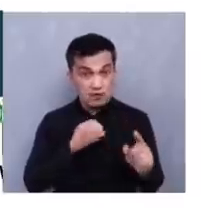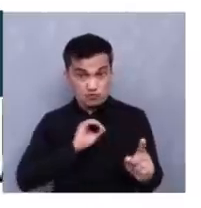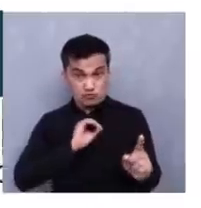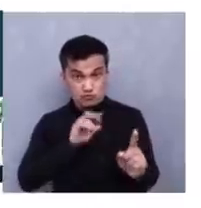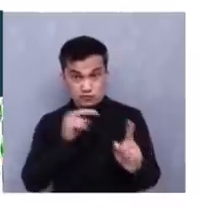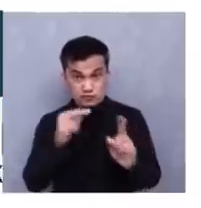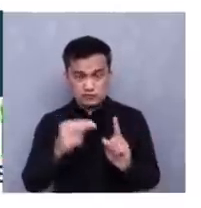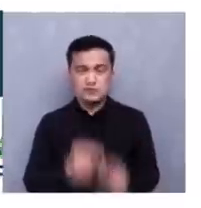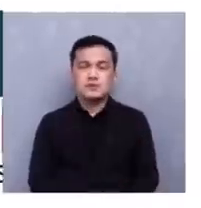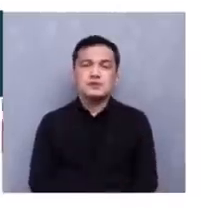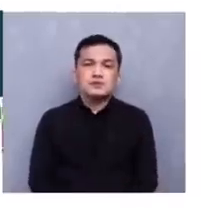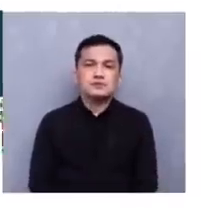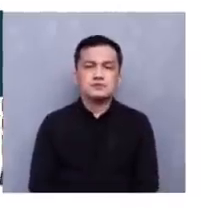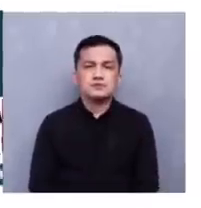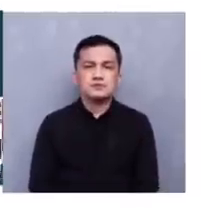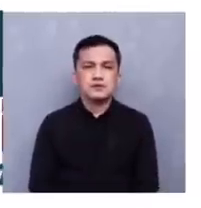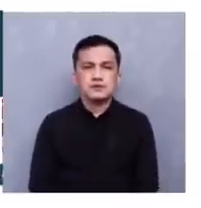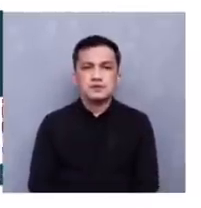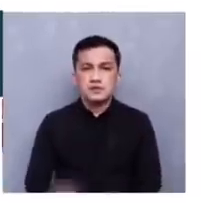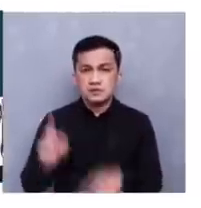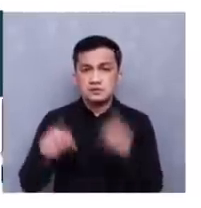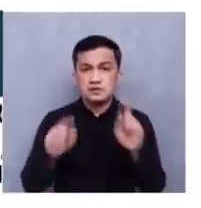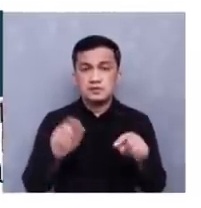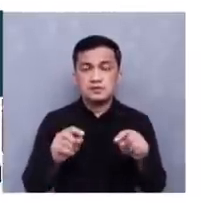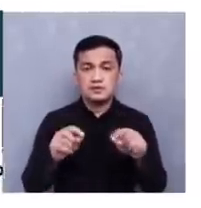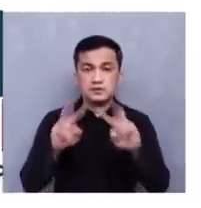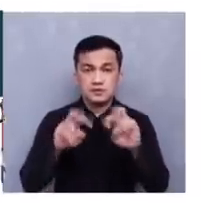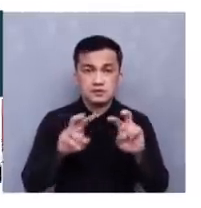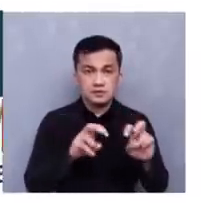various investigations being done against him.